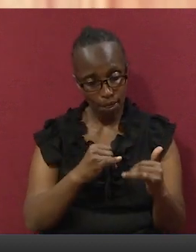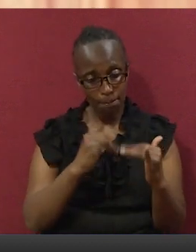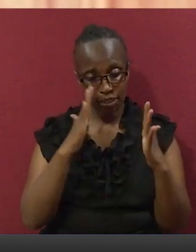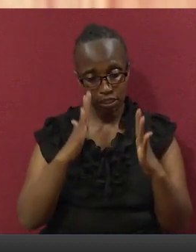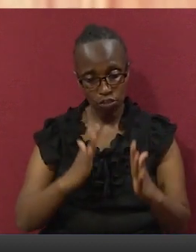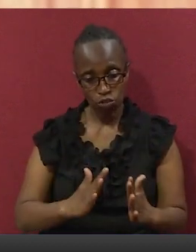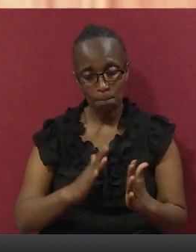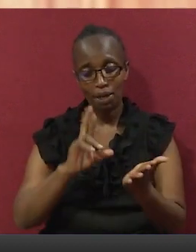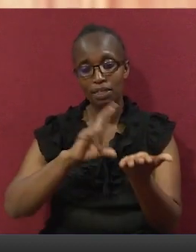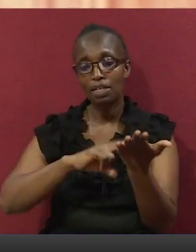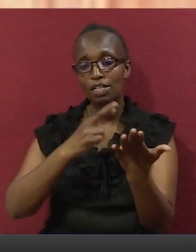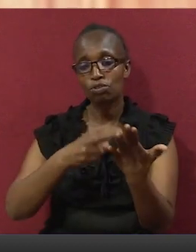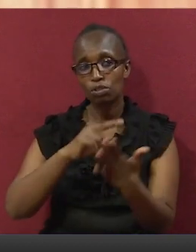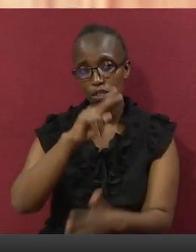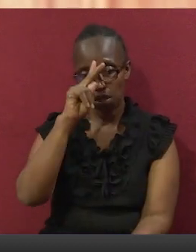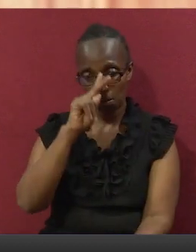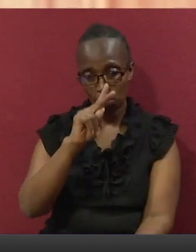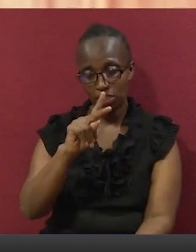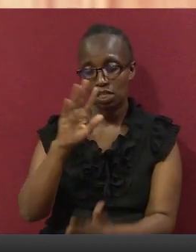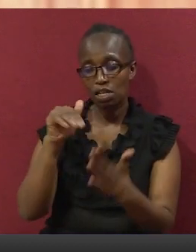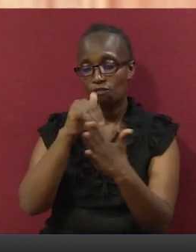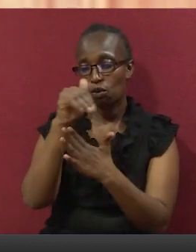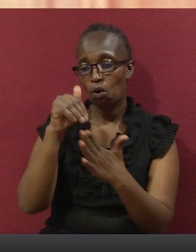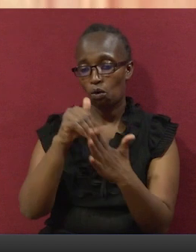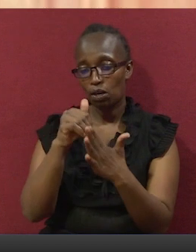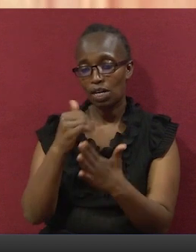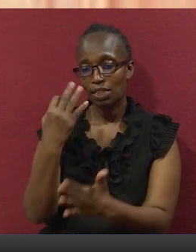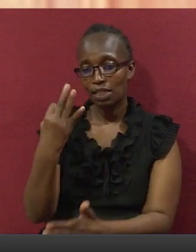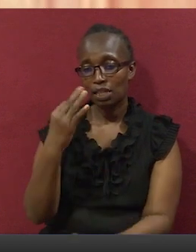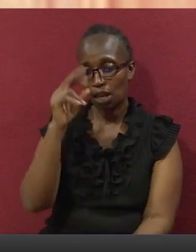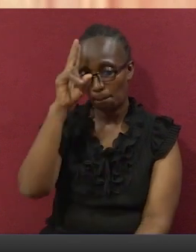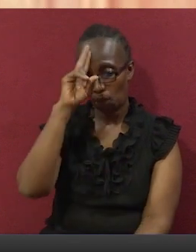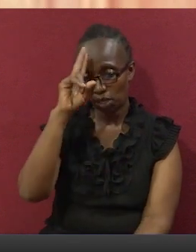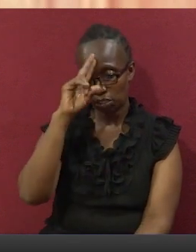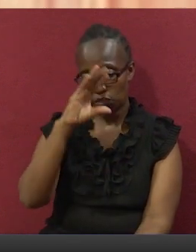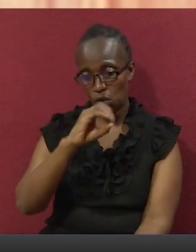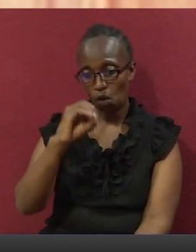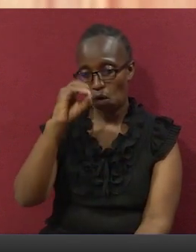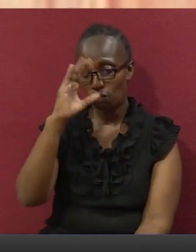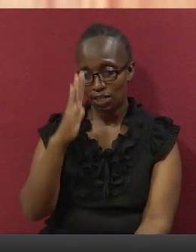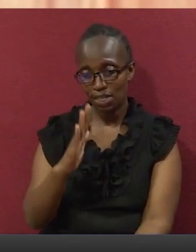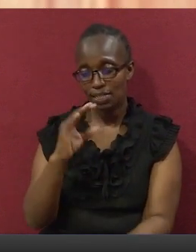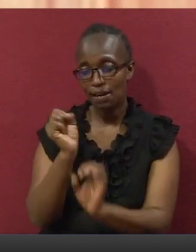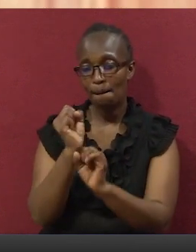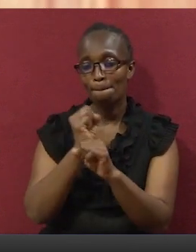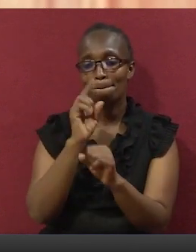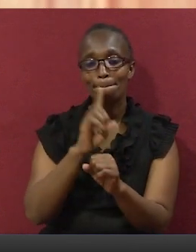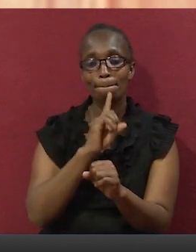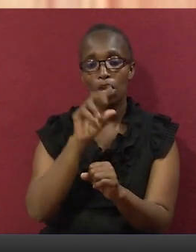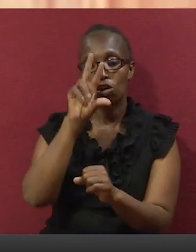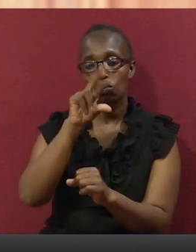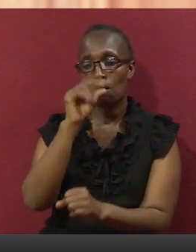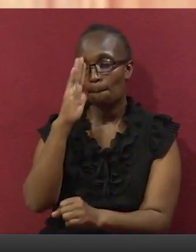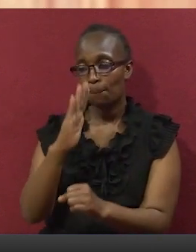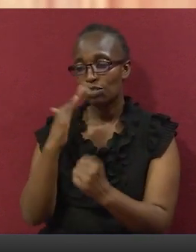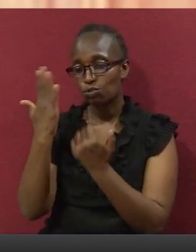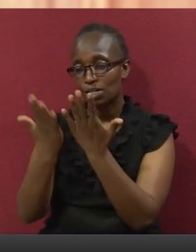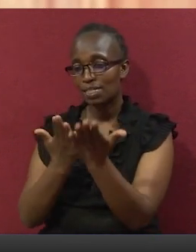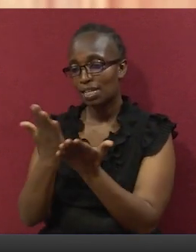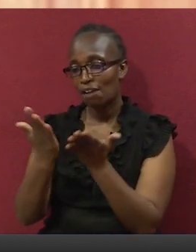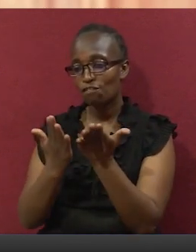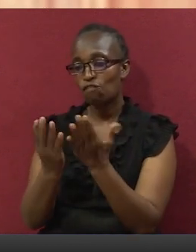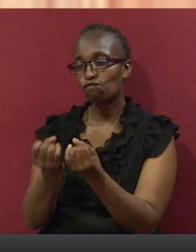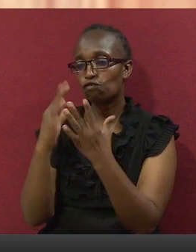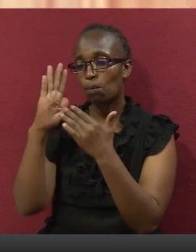all officers in the three services to ensure no officer serves for more than 3 years in the same